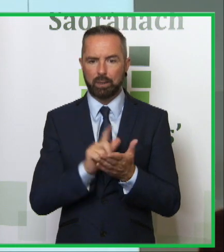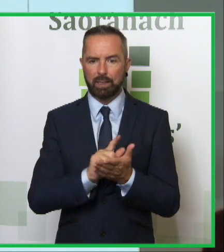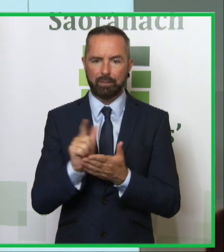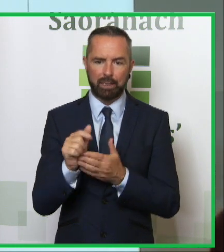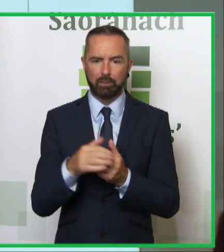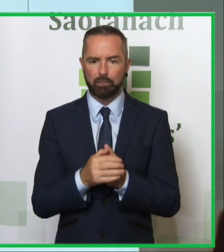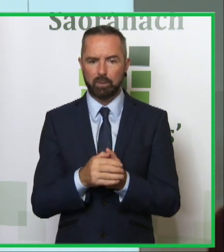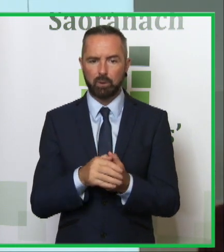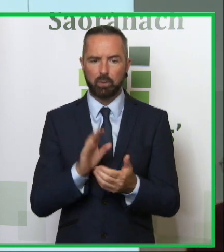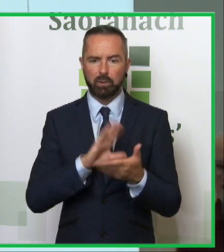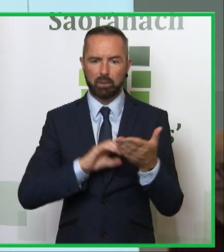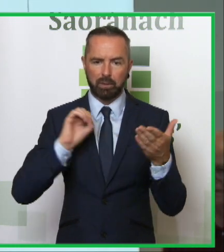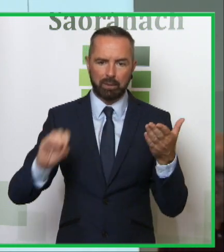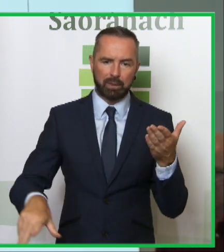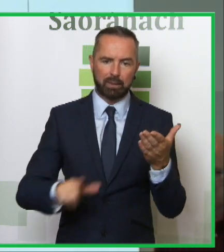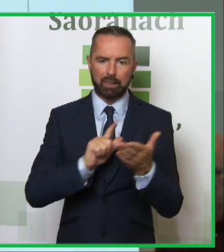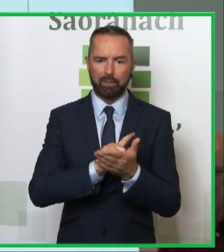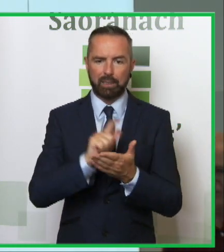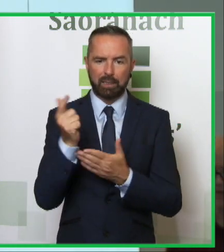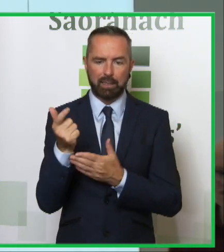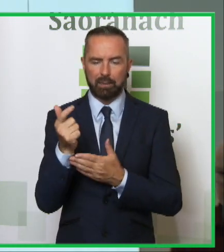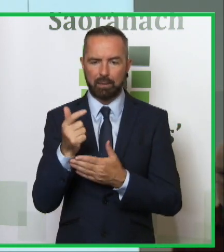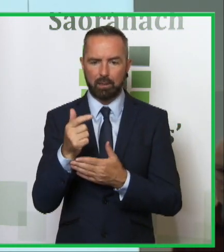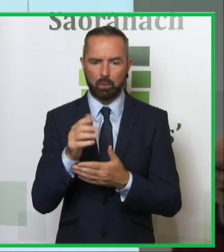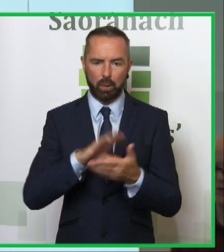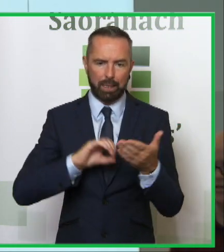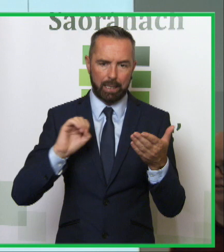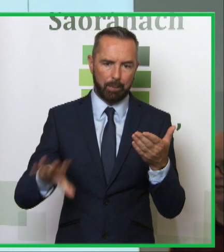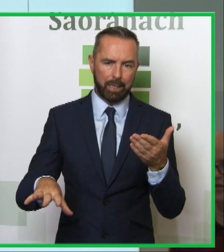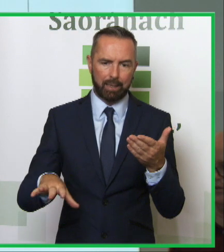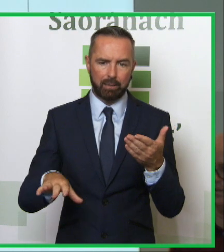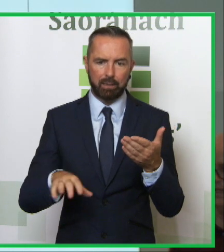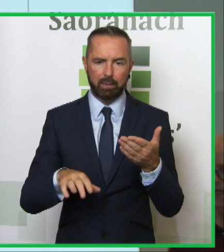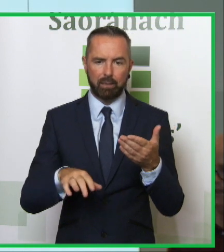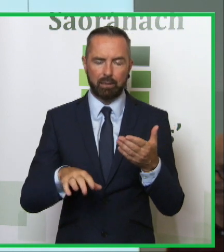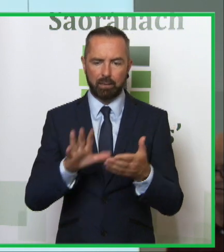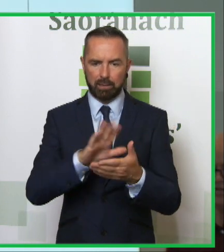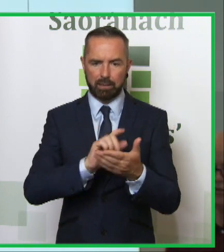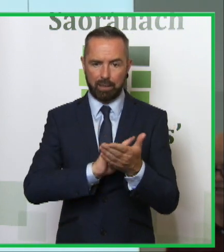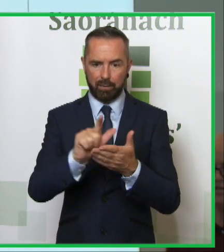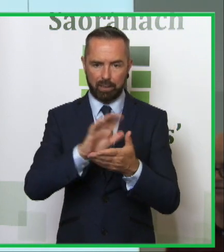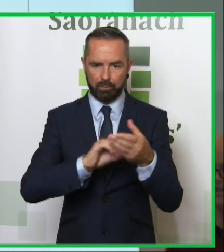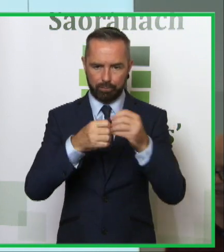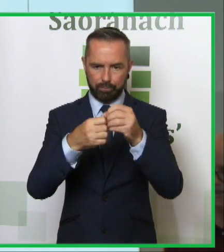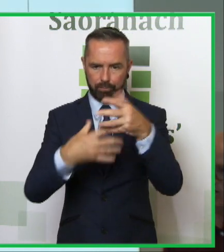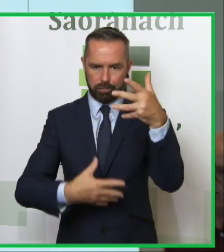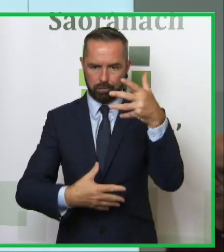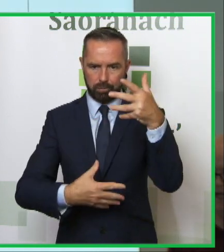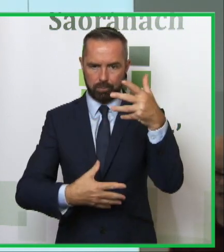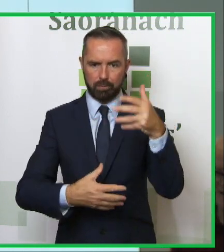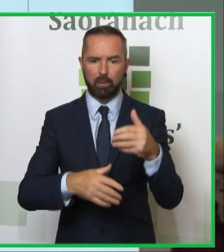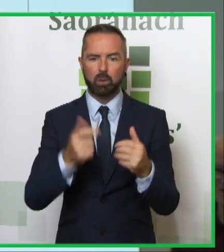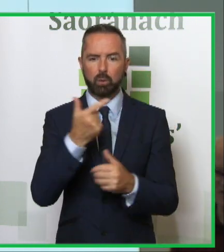tolerance. We eliminate the 17 for tolerance and redistribute those, and that gives us 22 for the status